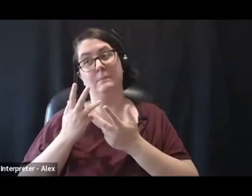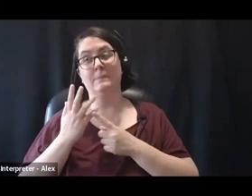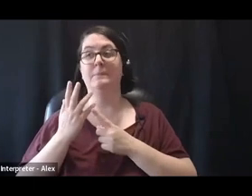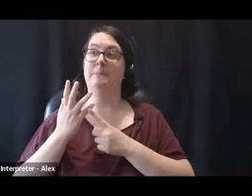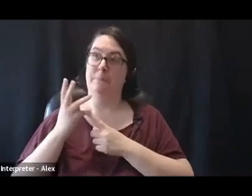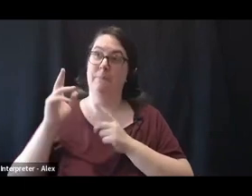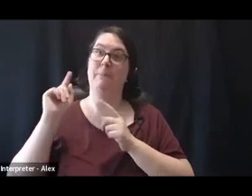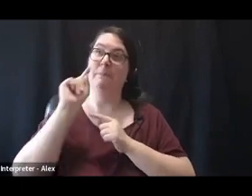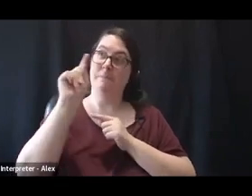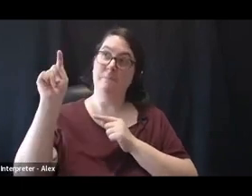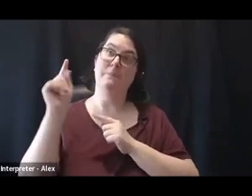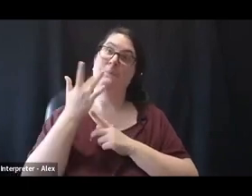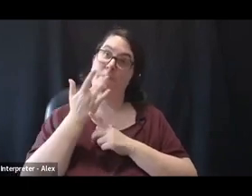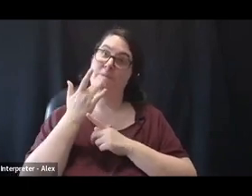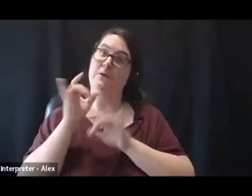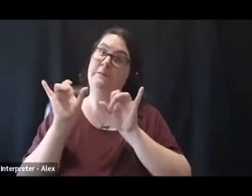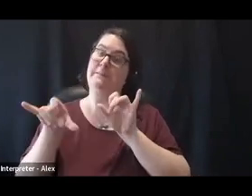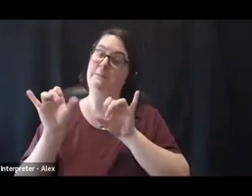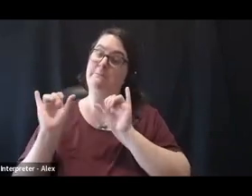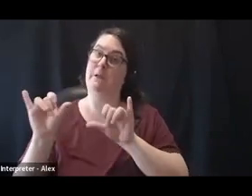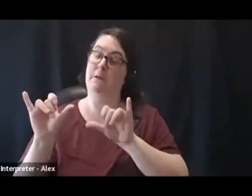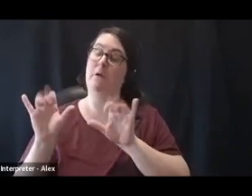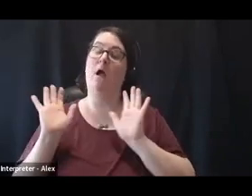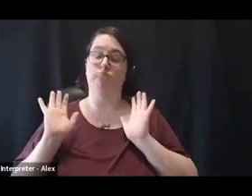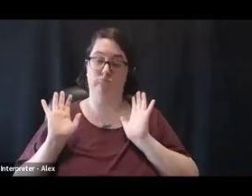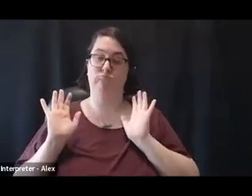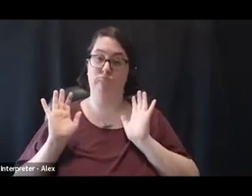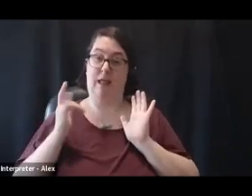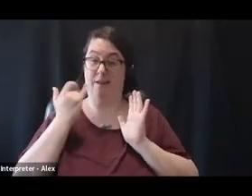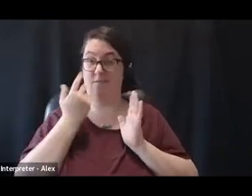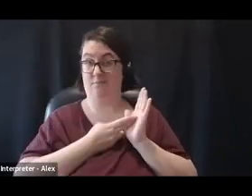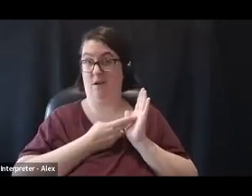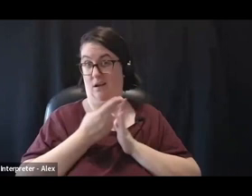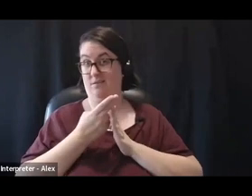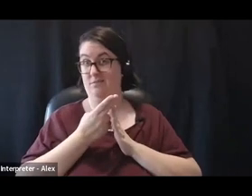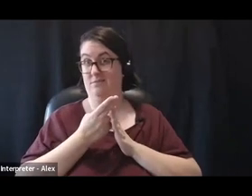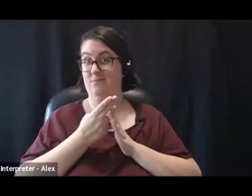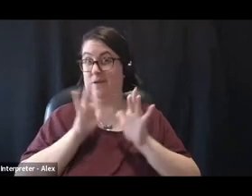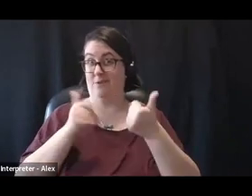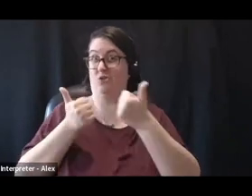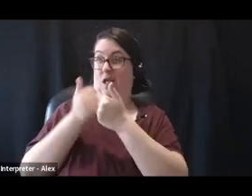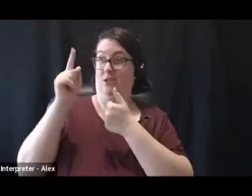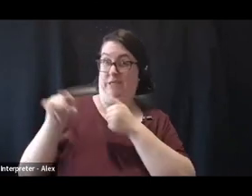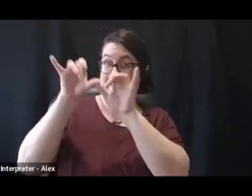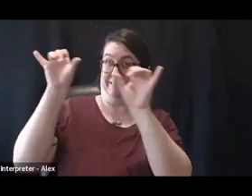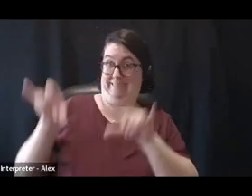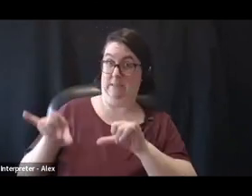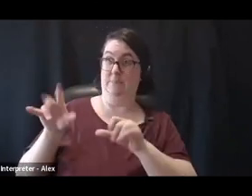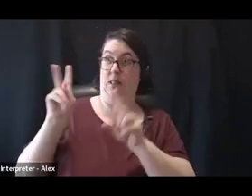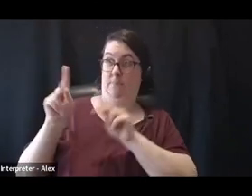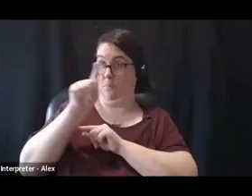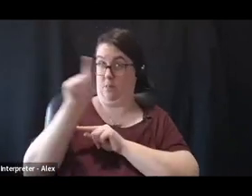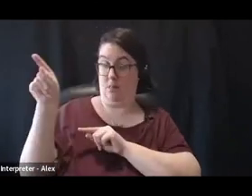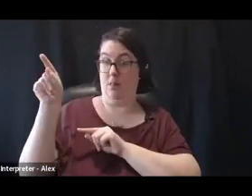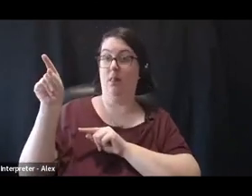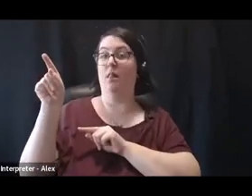certain powers stay in place. And that I think that if we are genuinely going to challenge those and sort of unwind